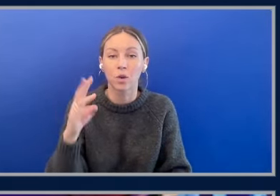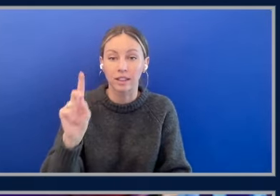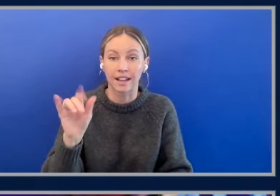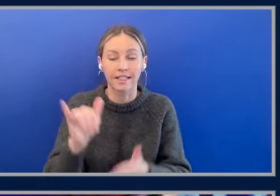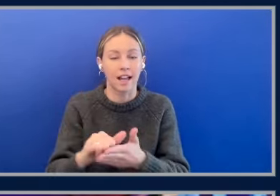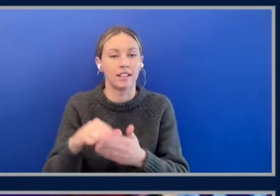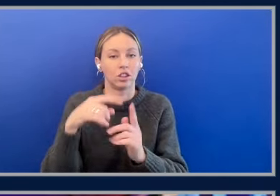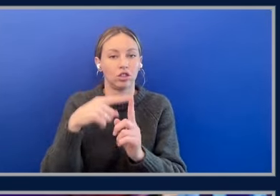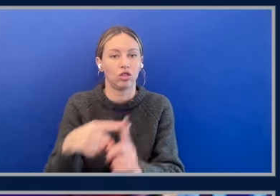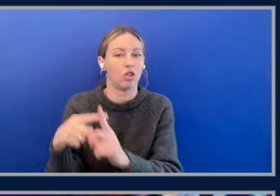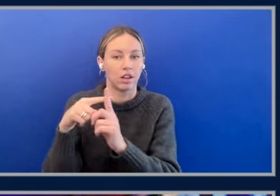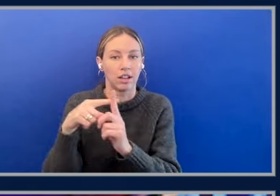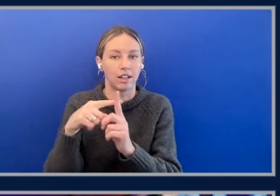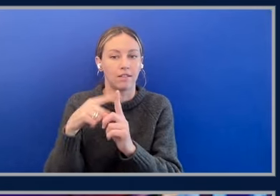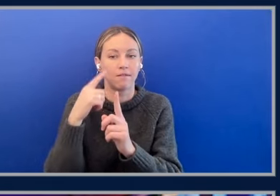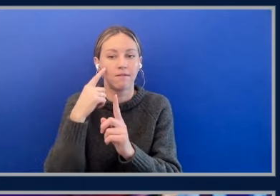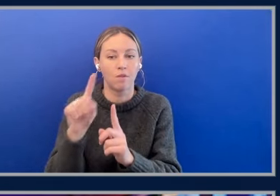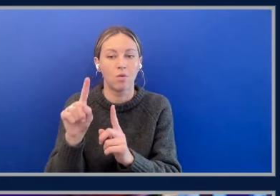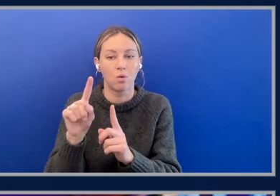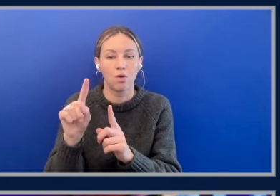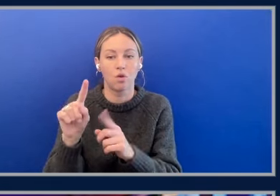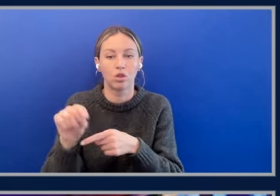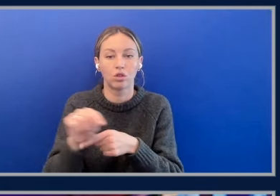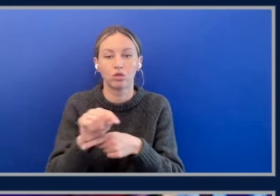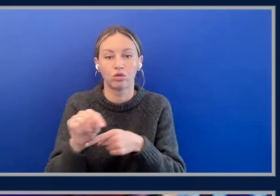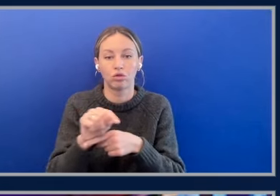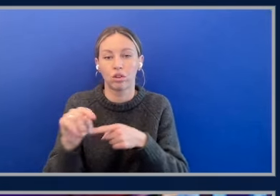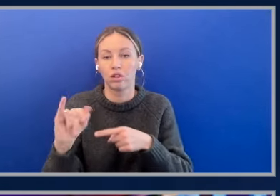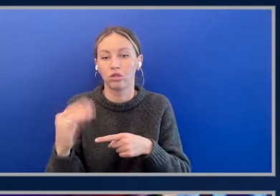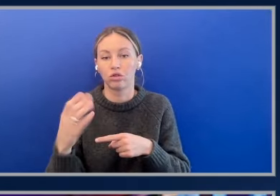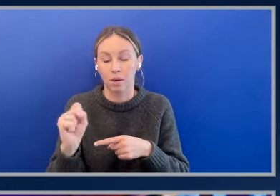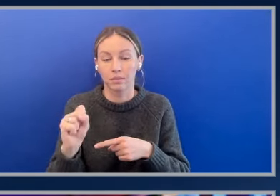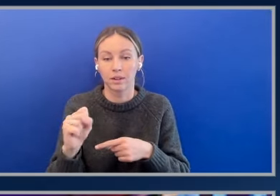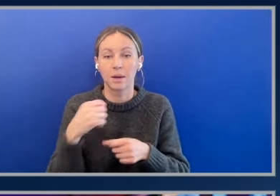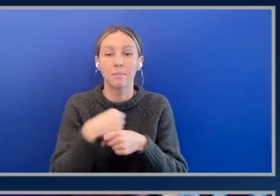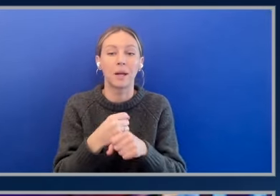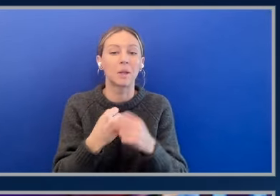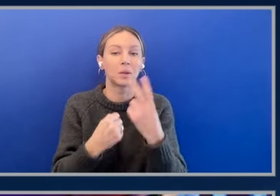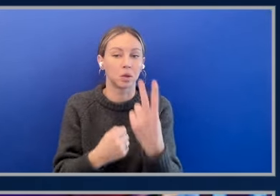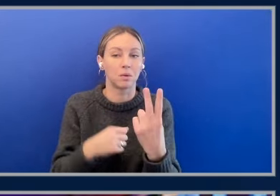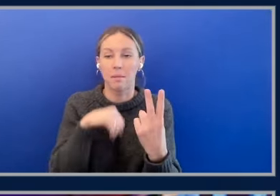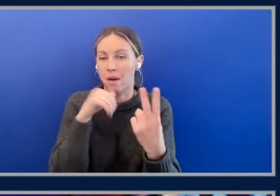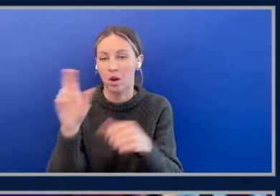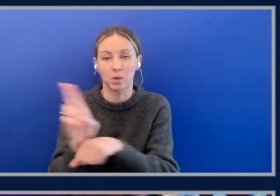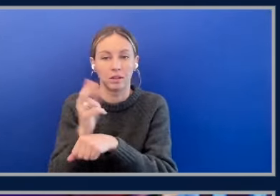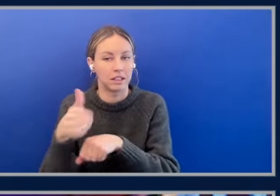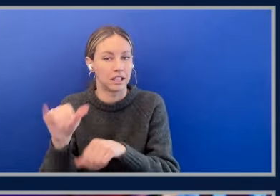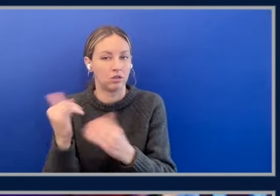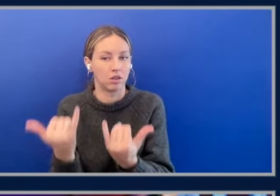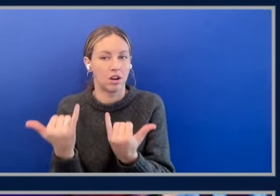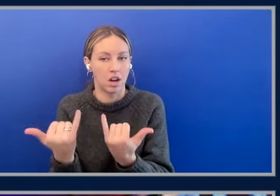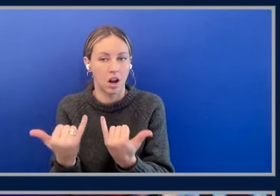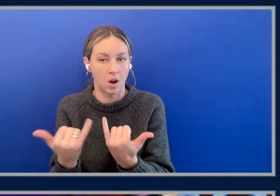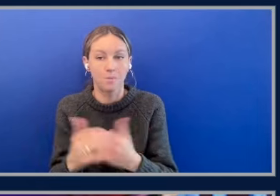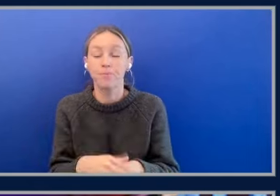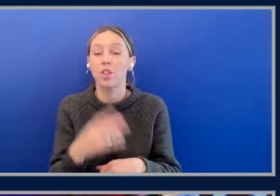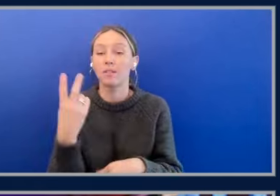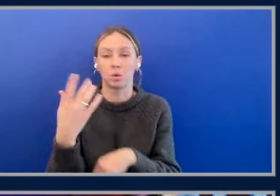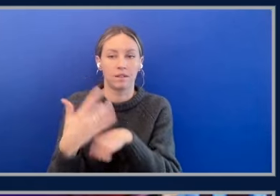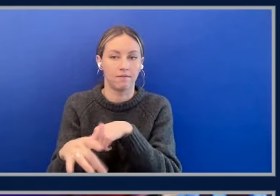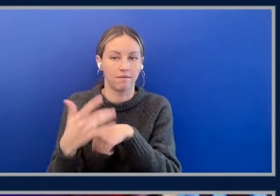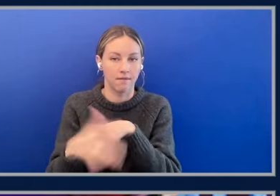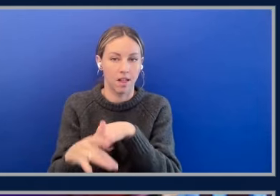in this case. This is made of 2 P4D instances, and I'm not using any instance at the moment. So I have 2 available